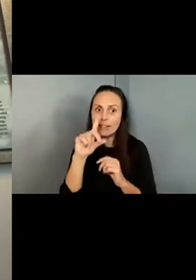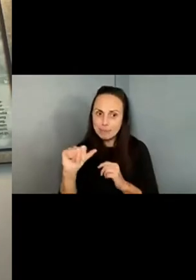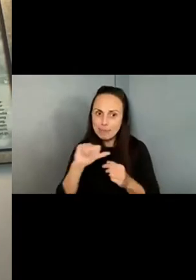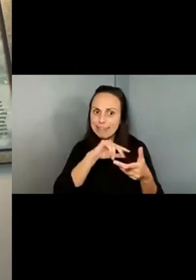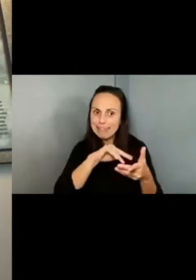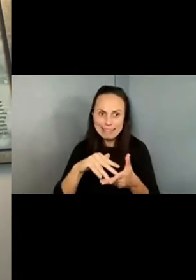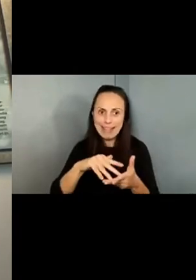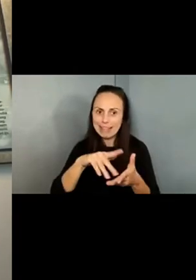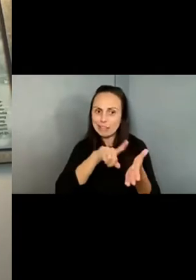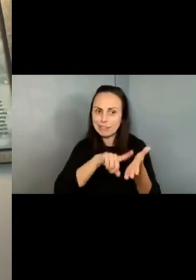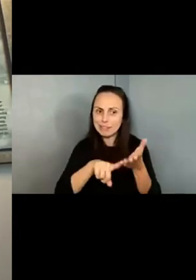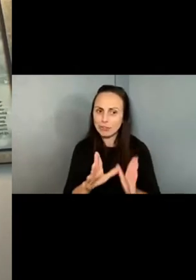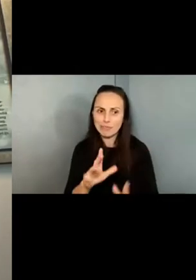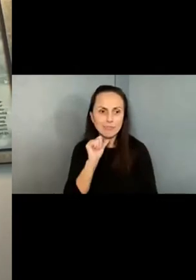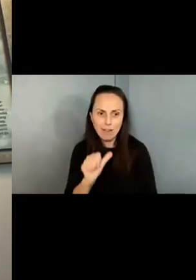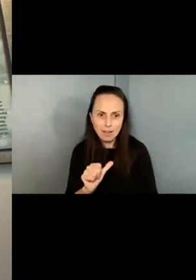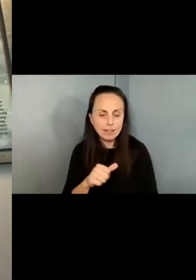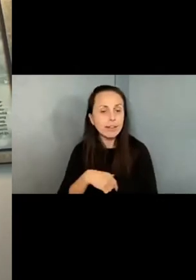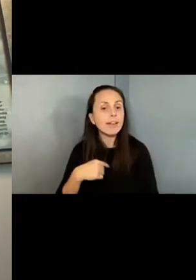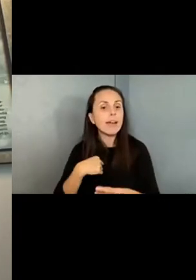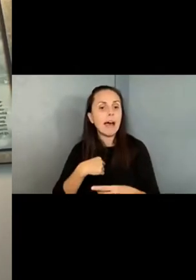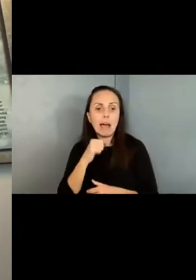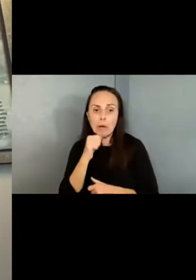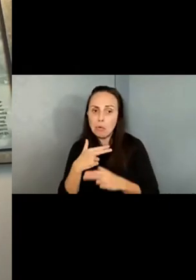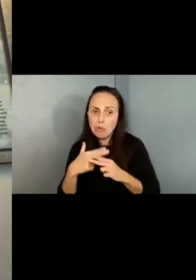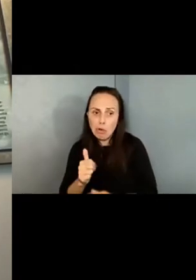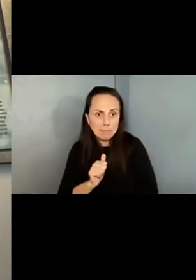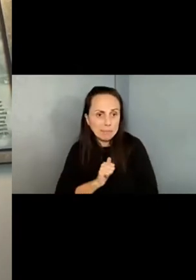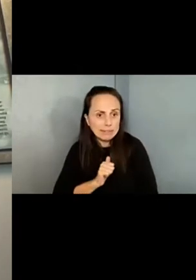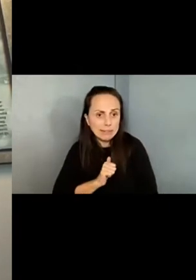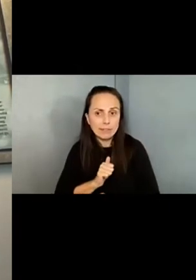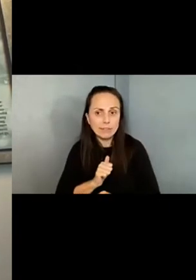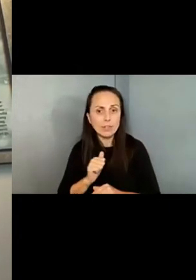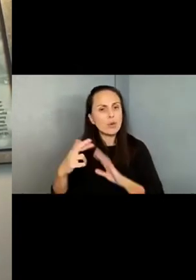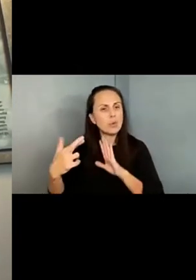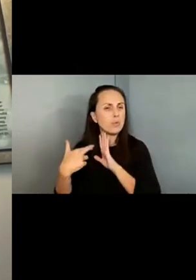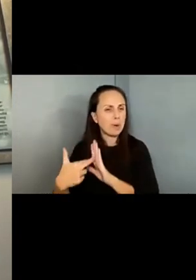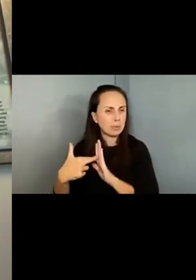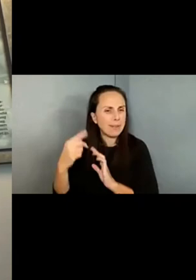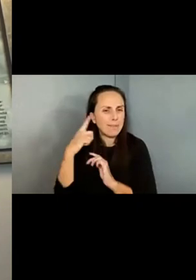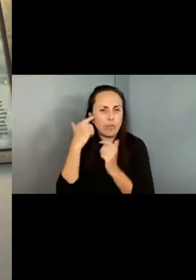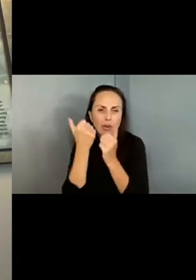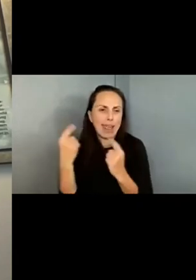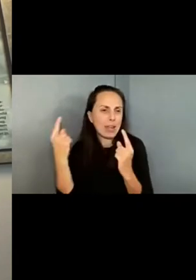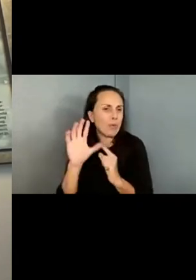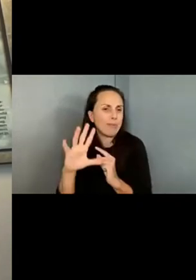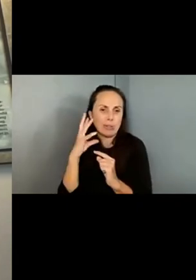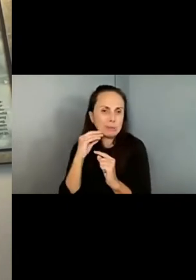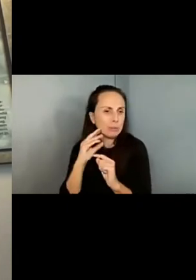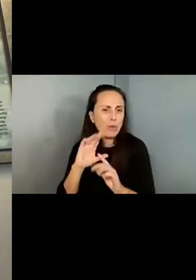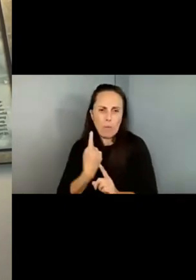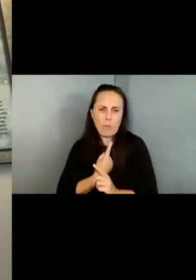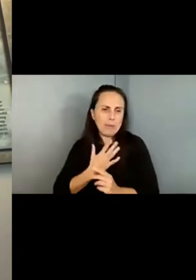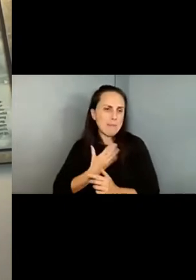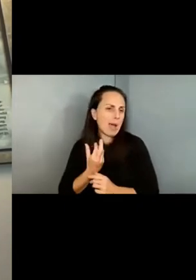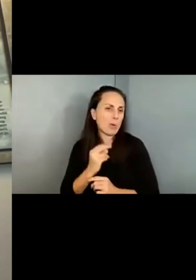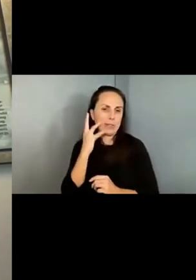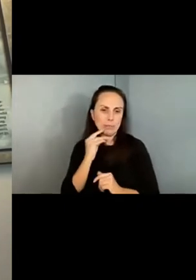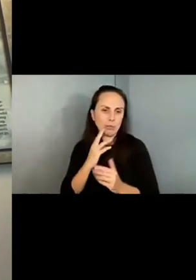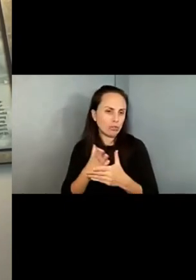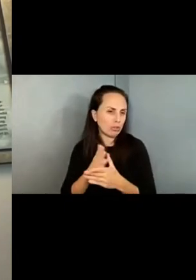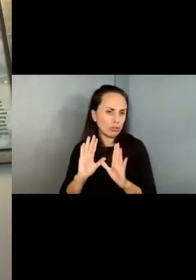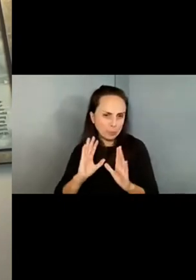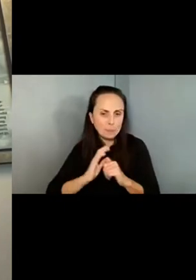scholar. Nor do I consider myself at present a representative for anyone's experience except my own.